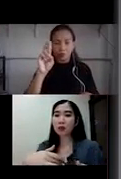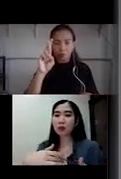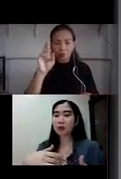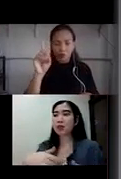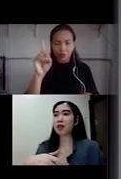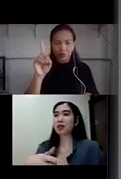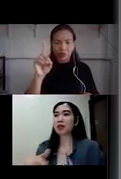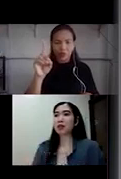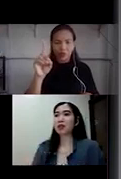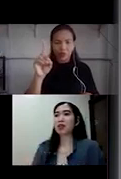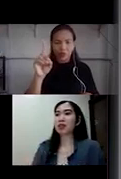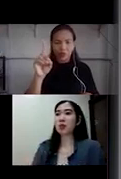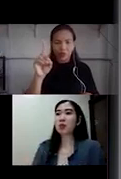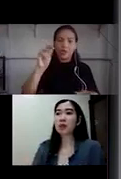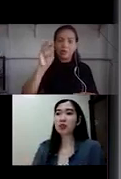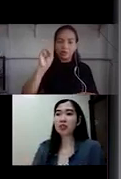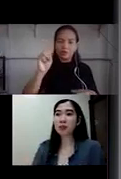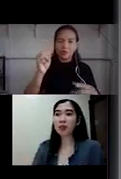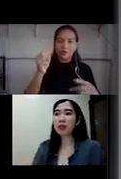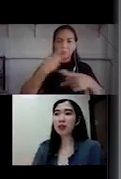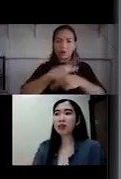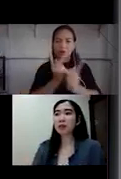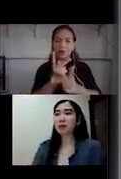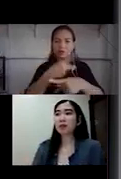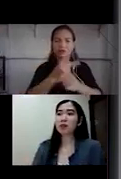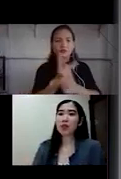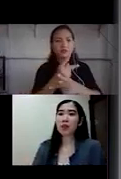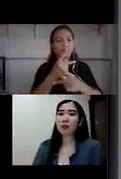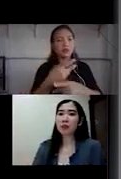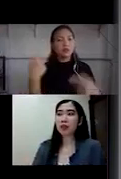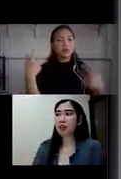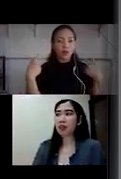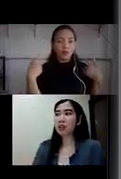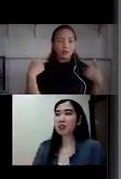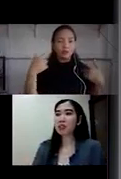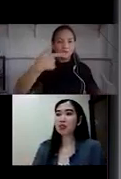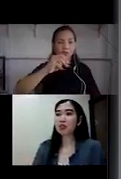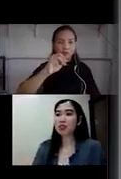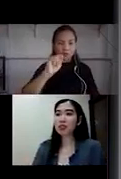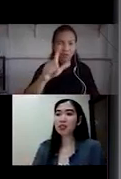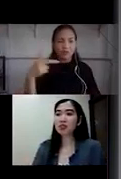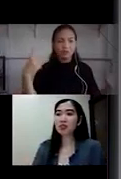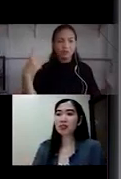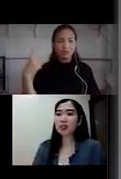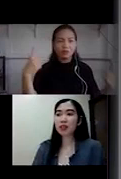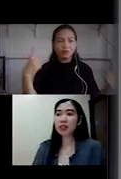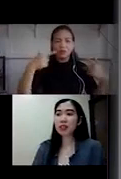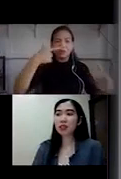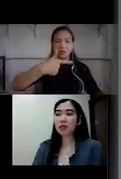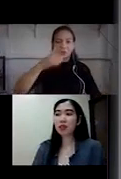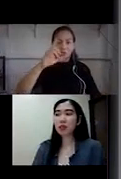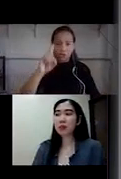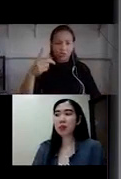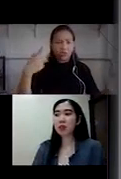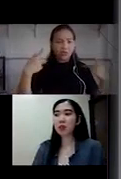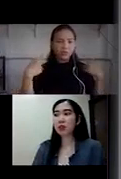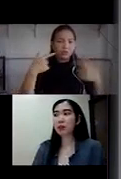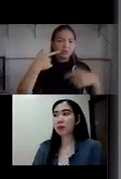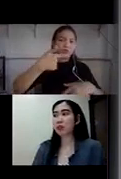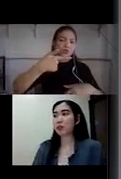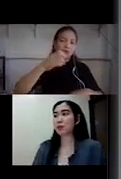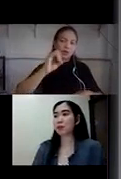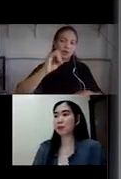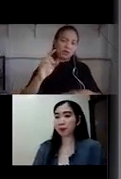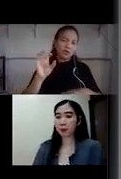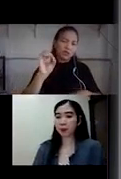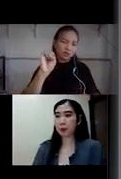Microsoft Word products. Yan. So we have Gmail, we have Google Docs, Google Sheets, Google Slides, Google Forms, and Google